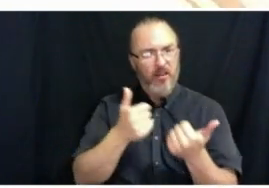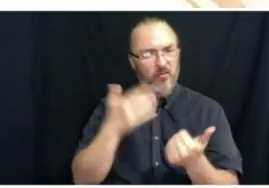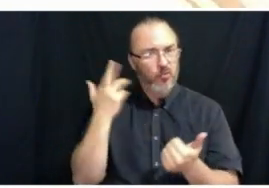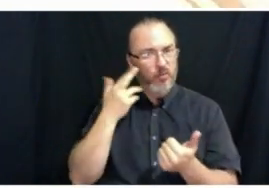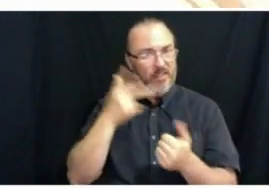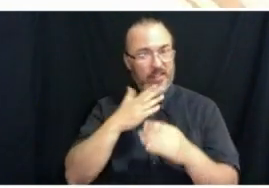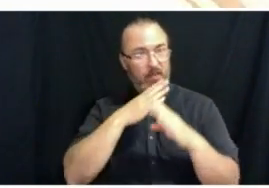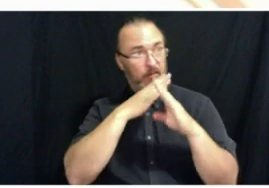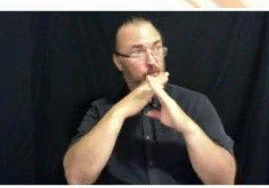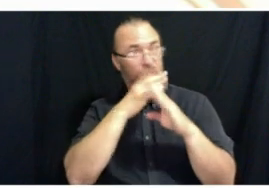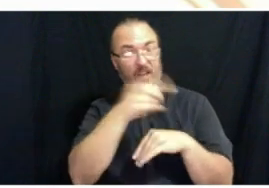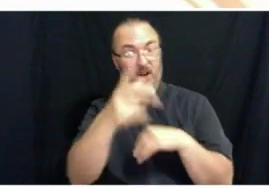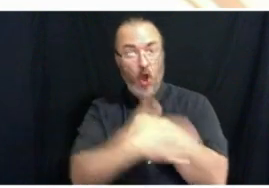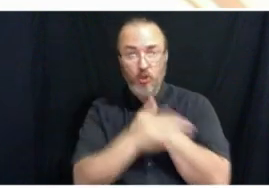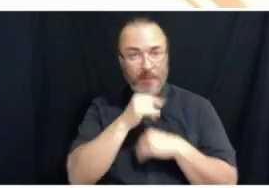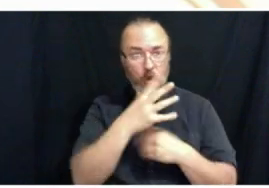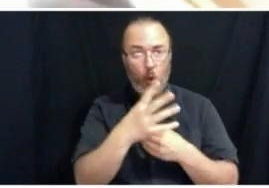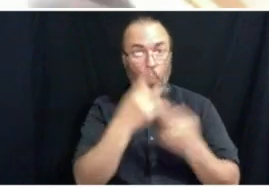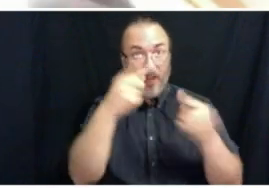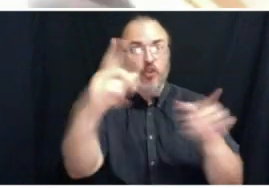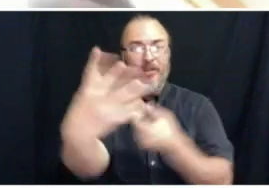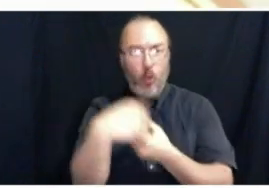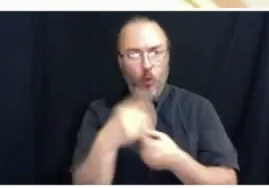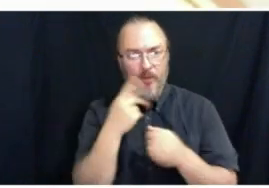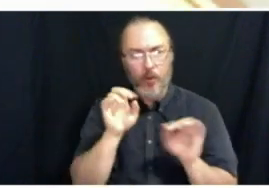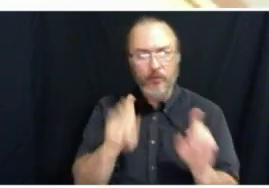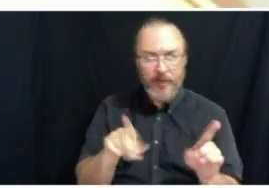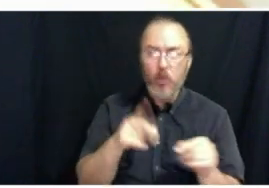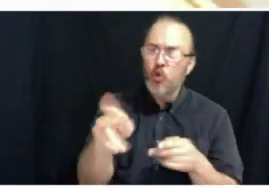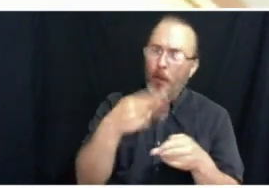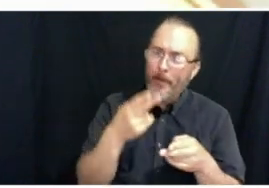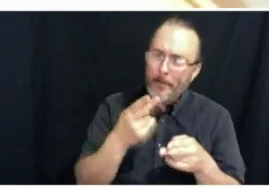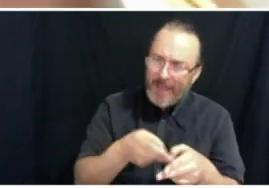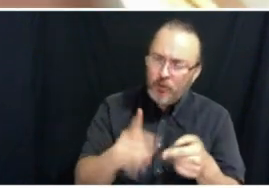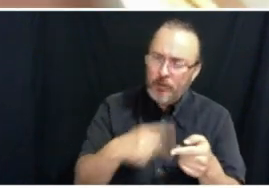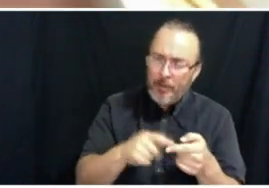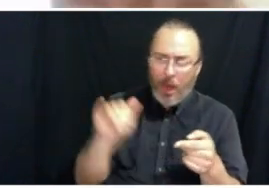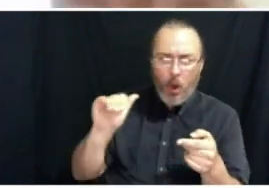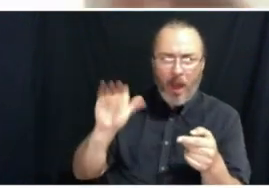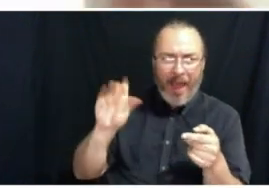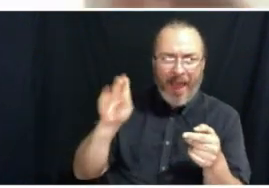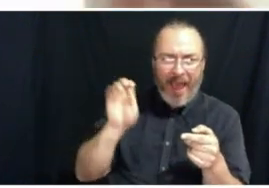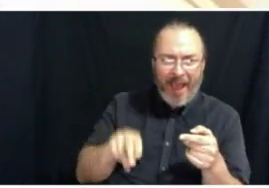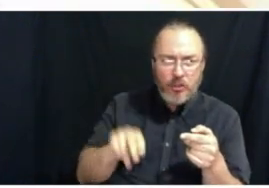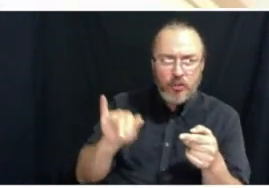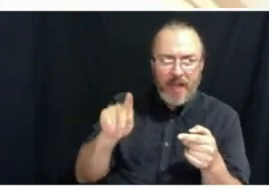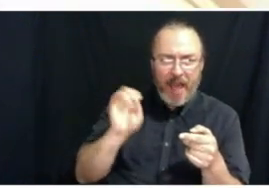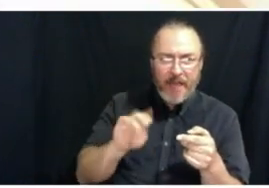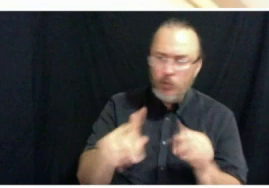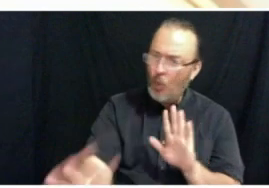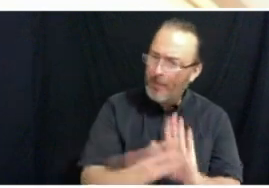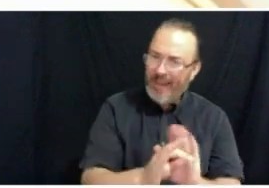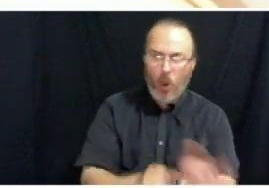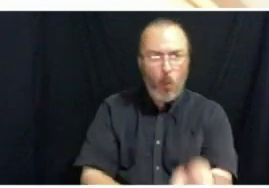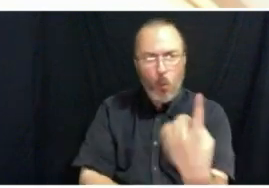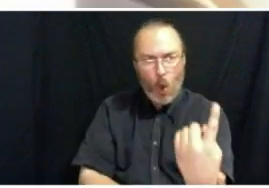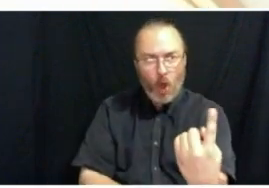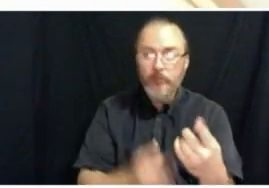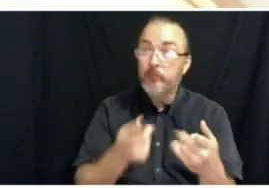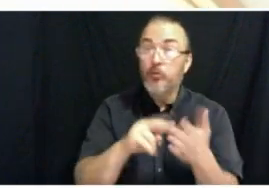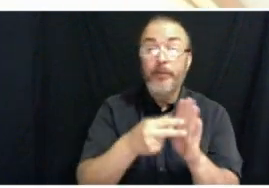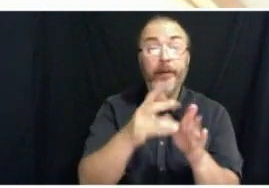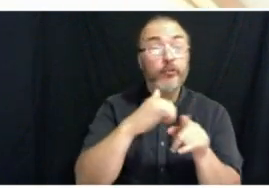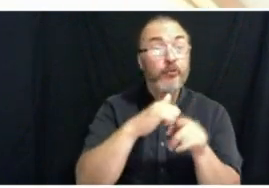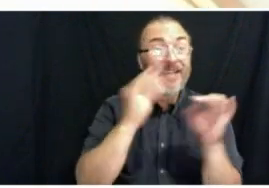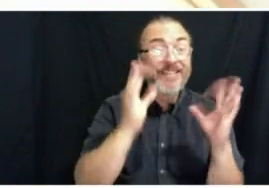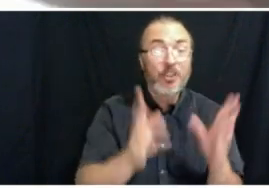inclusion in education? So you mentioned, in terms of an action item, if you had to choose one action item, training teachers. From a policy perspective, what